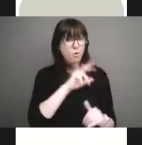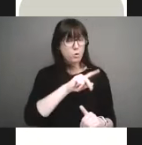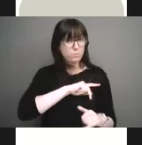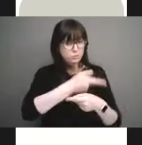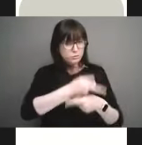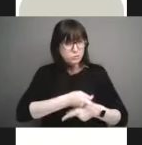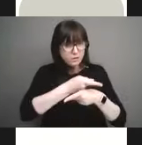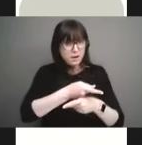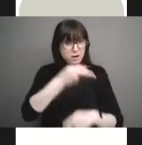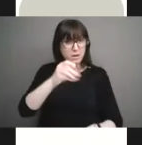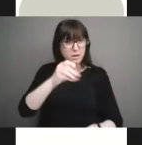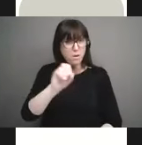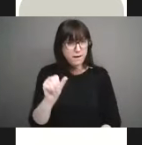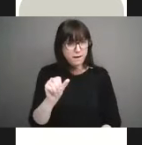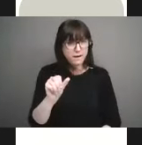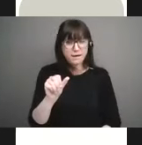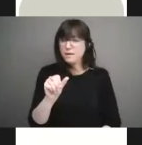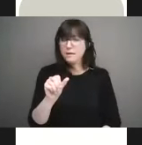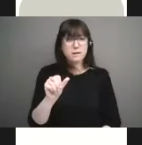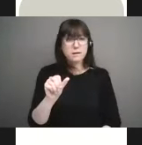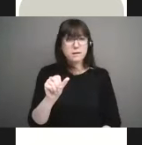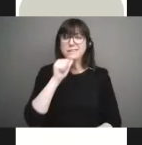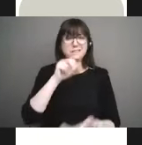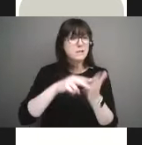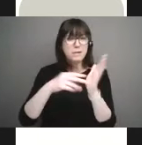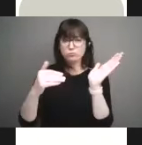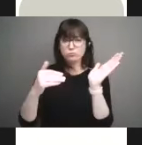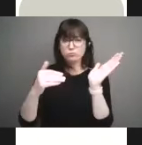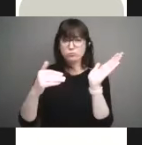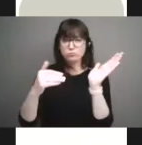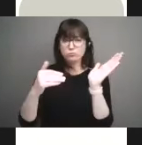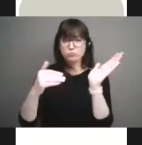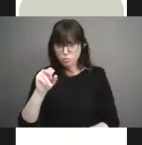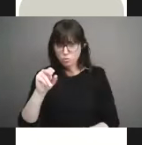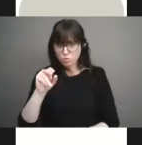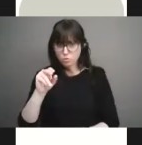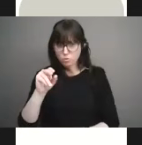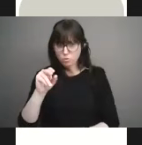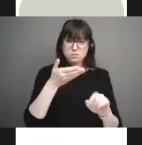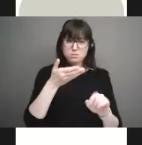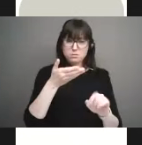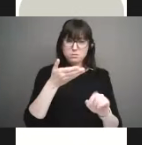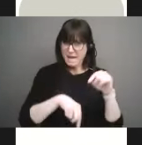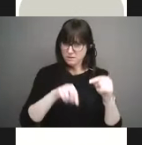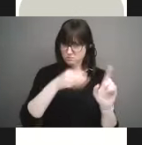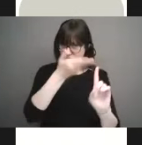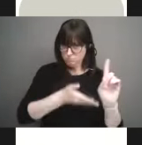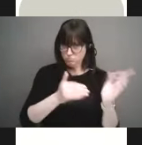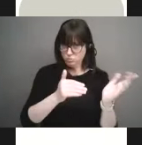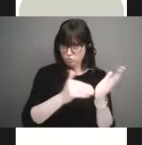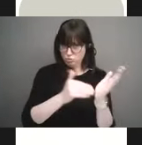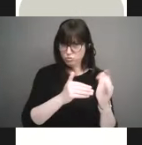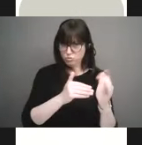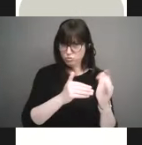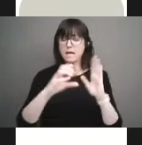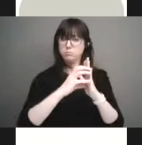care is not a care provider, but a decision maker, and section 47 of that same legislation sets